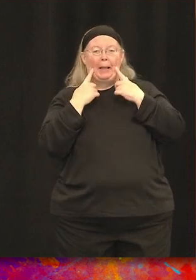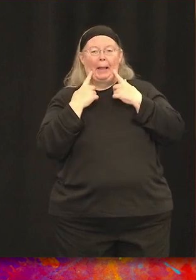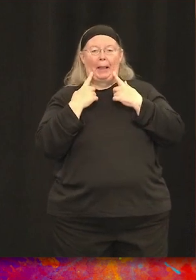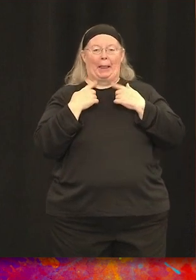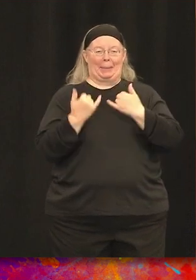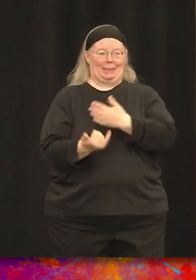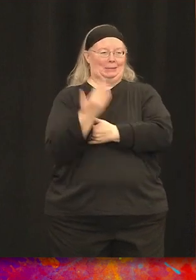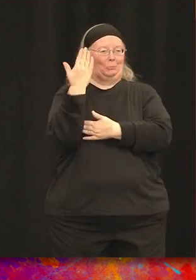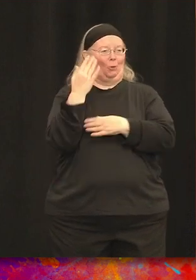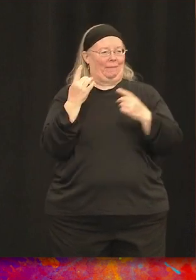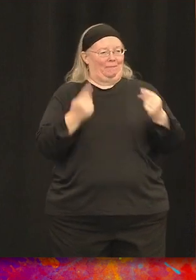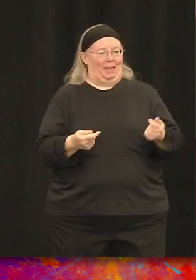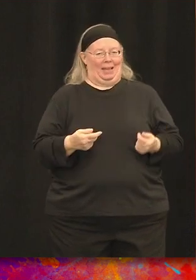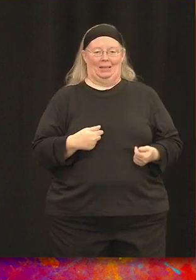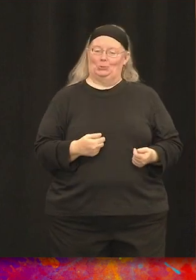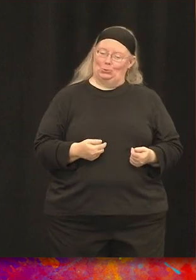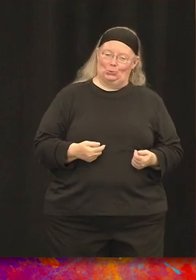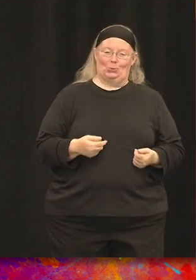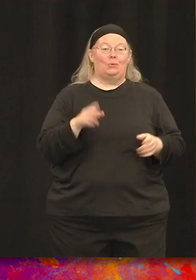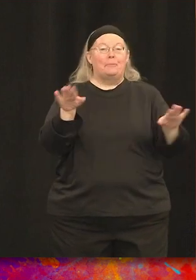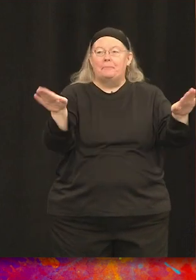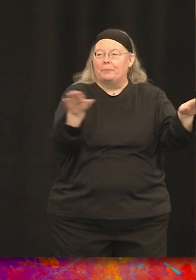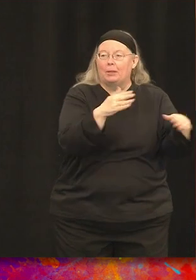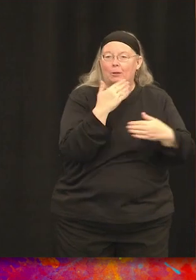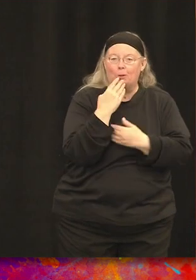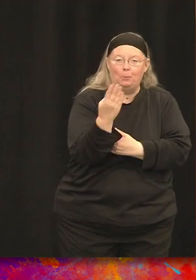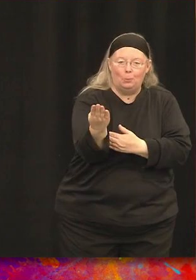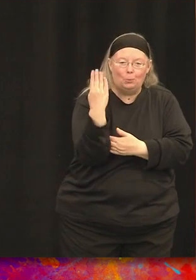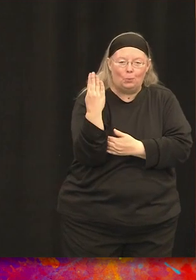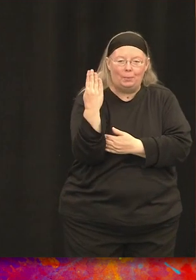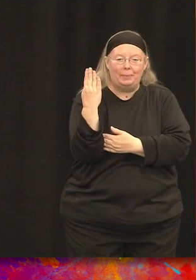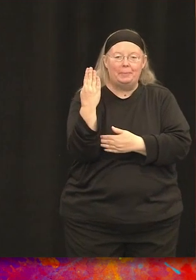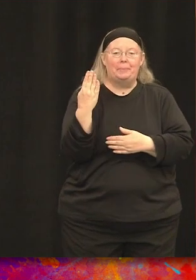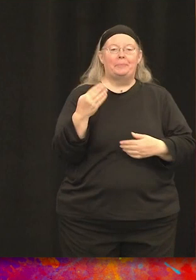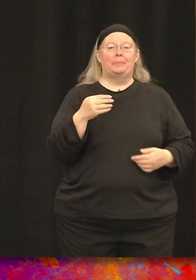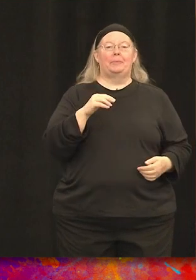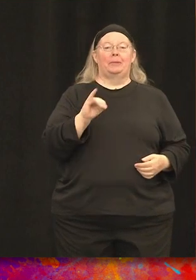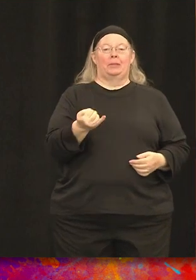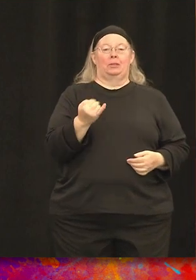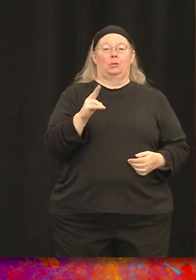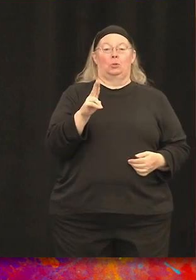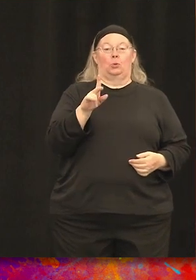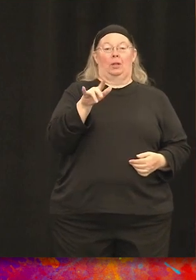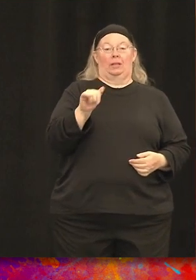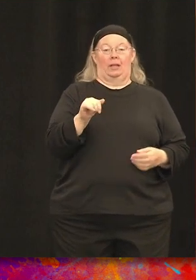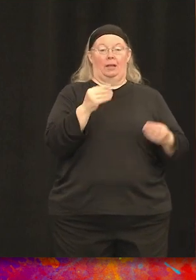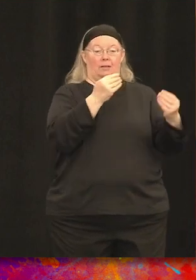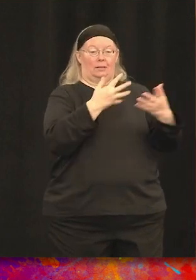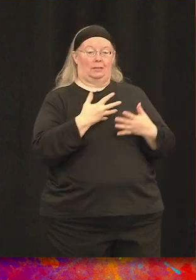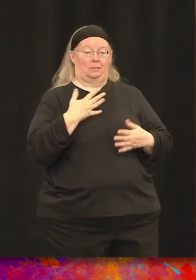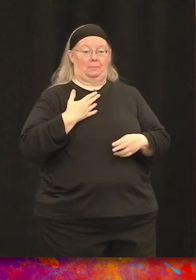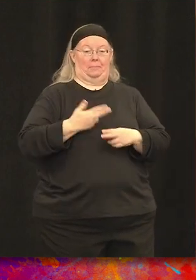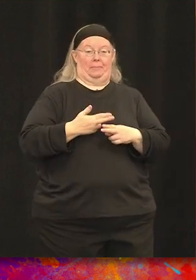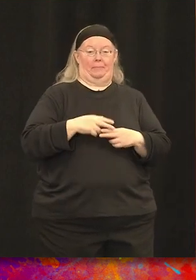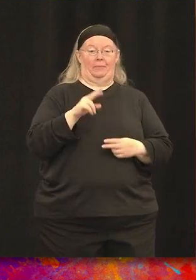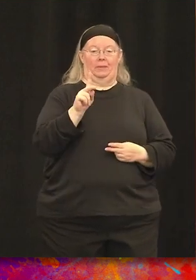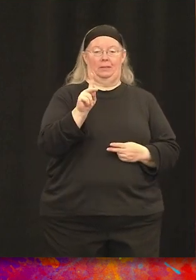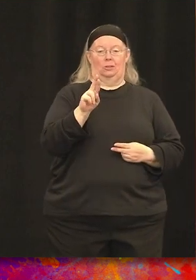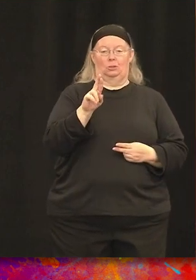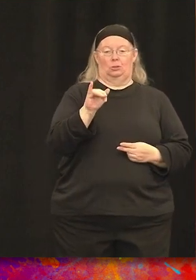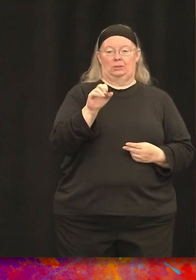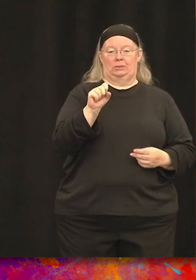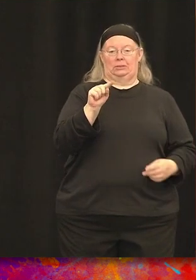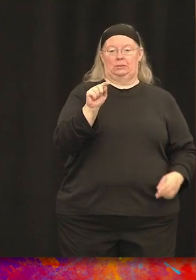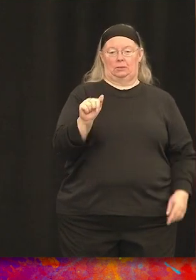Good morning, everyone. As Julia said, I'm Krista Vasi. I'm thrilled to formally welcome you all to the start of